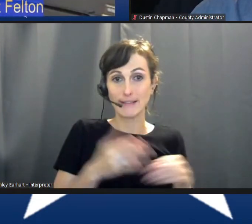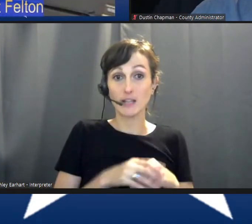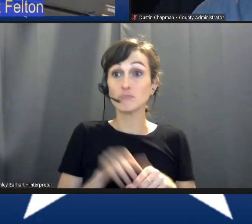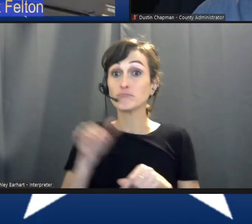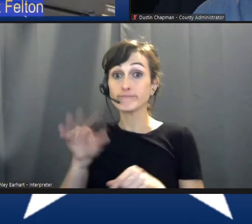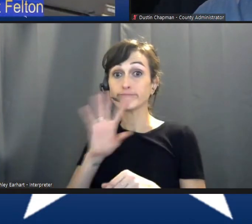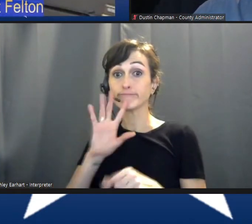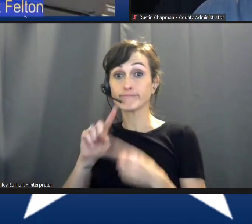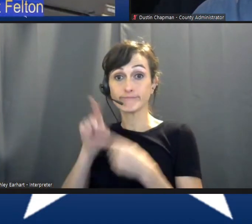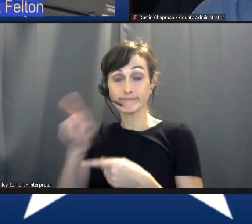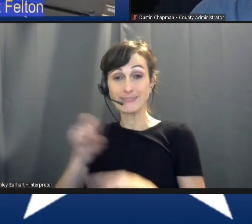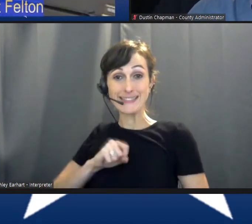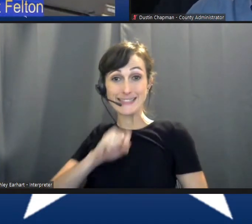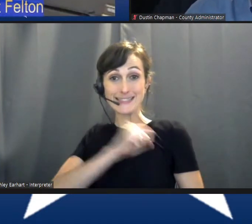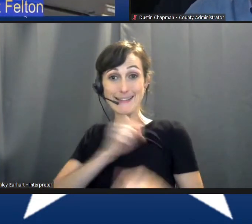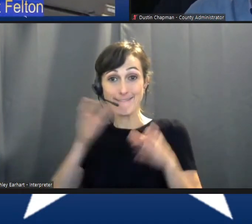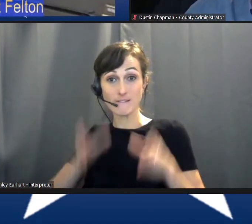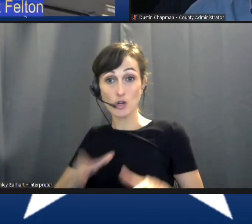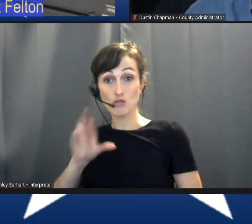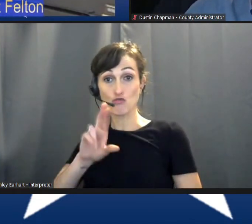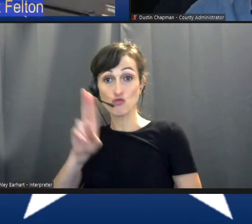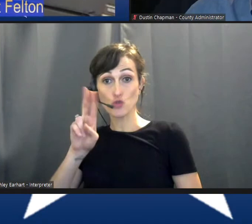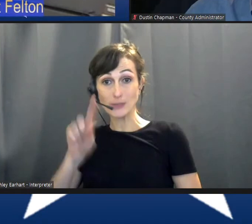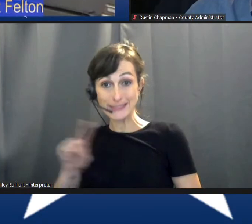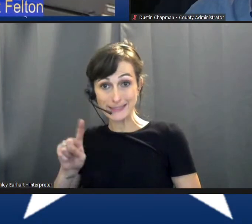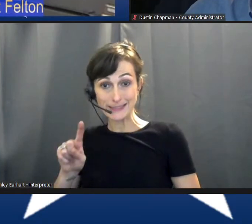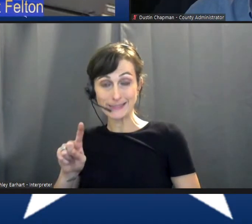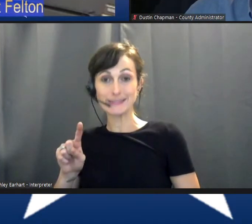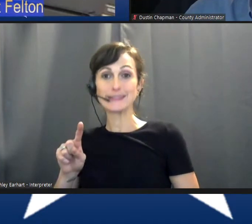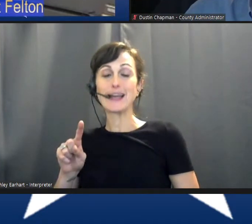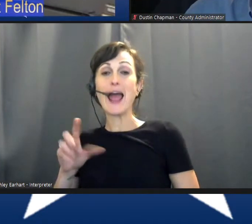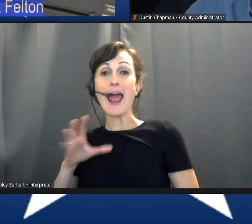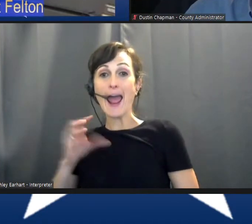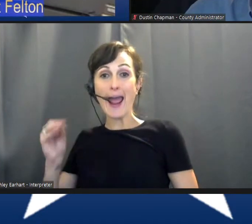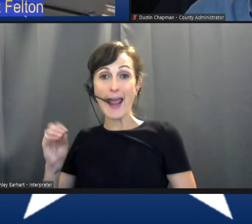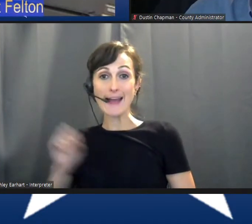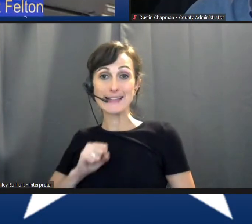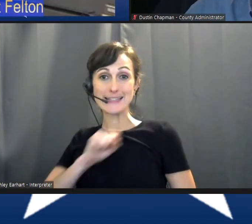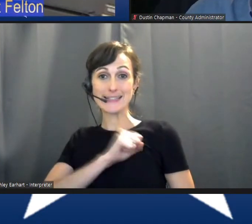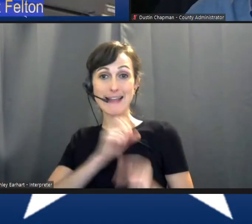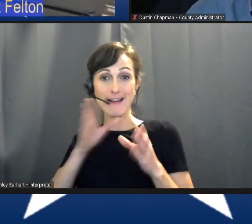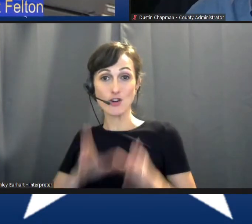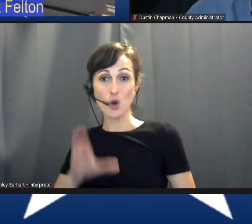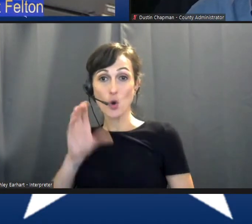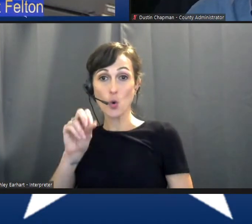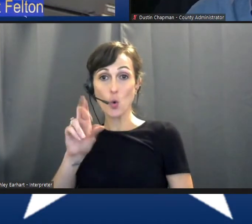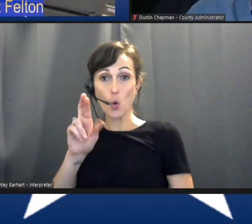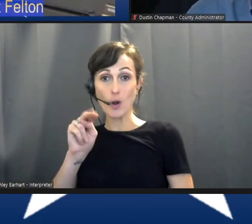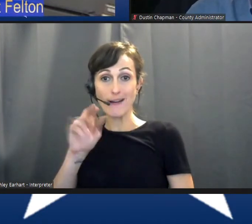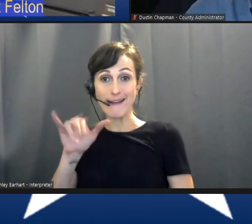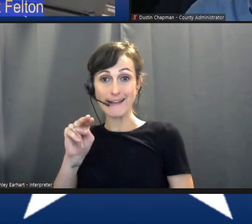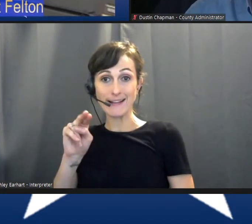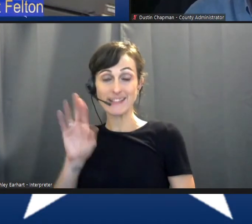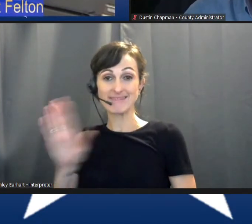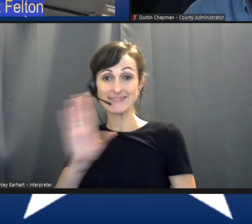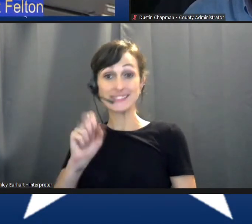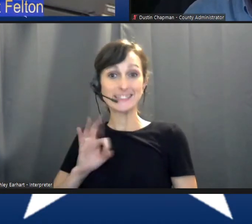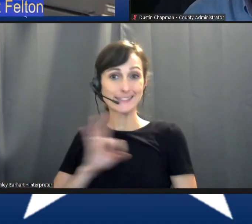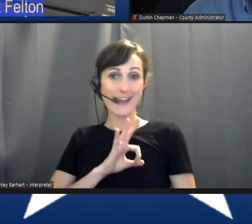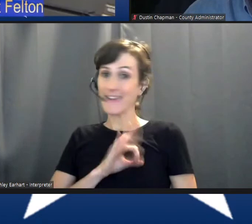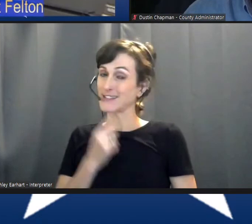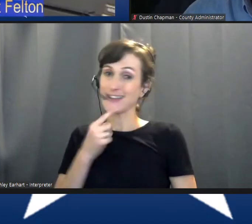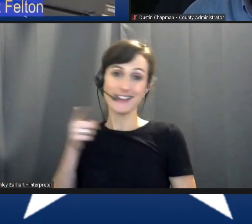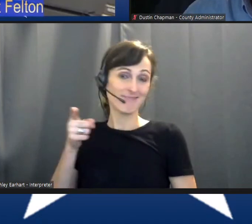Cruz's staff and Senator Cornyn's staff, that this will not come down directly to the counties and